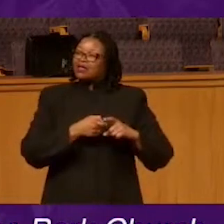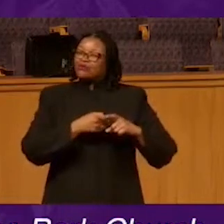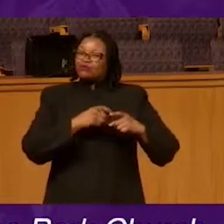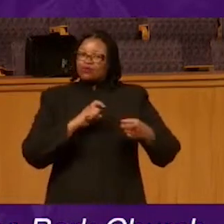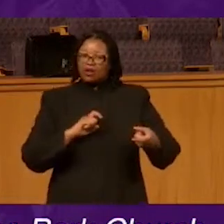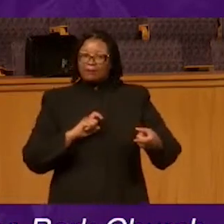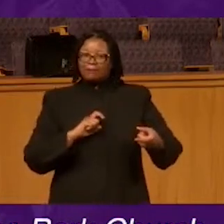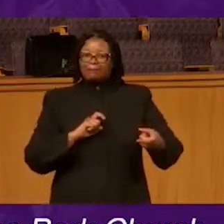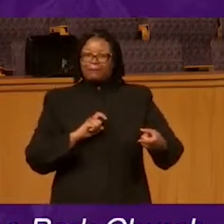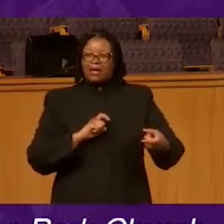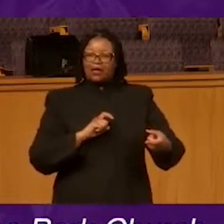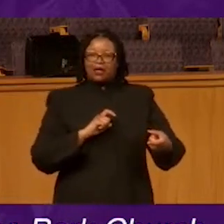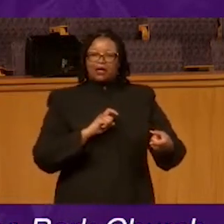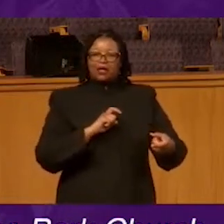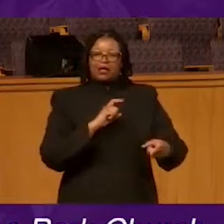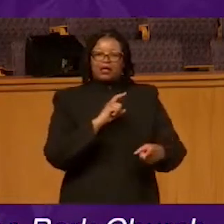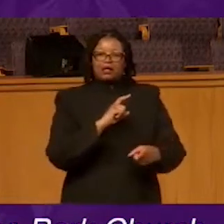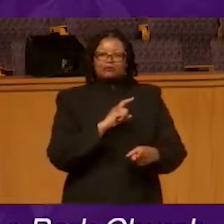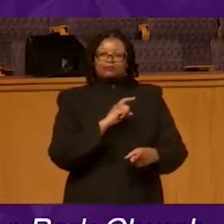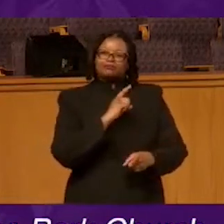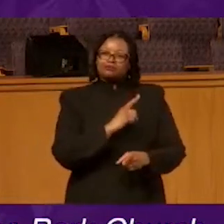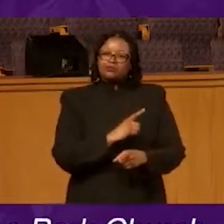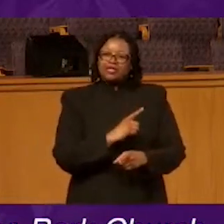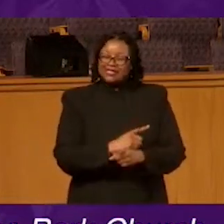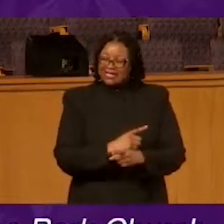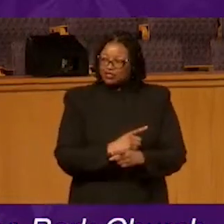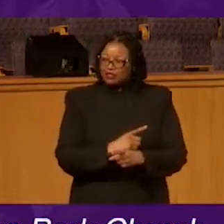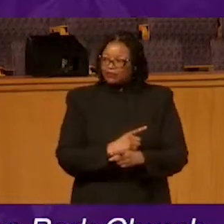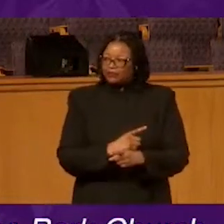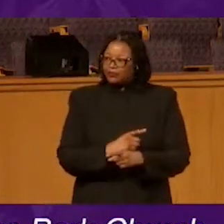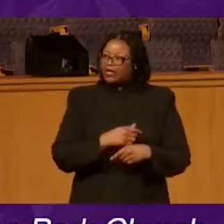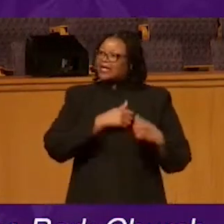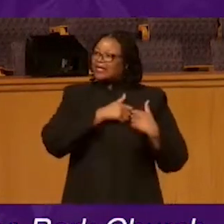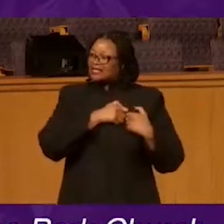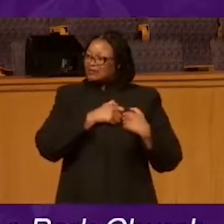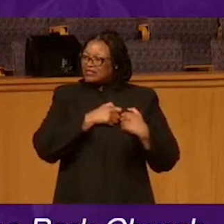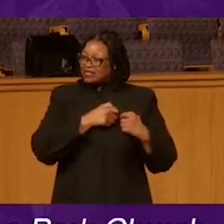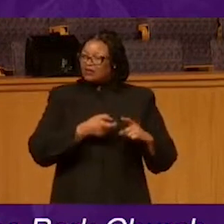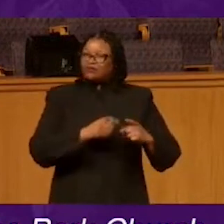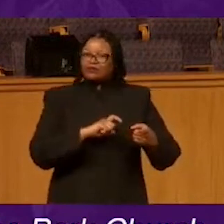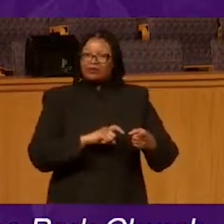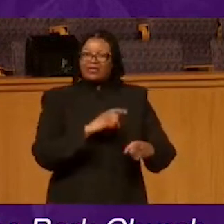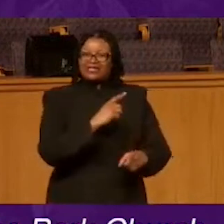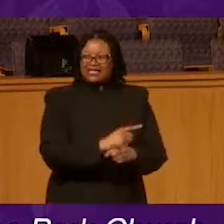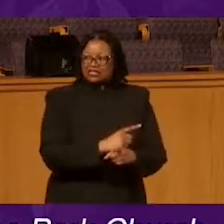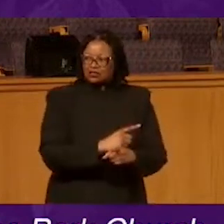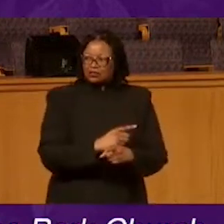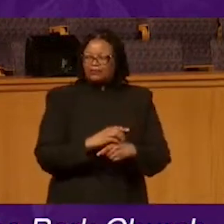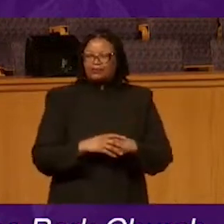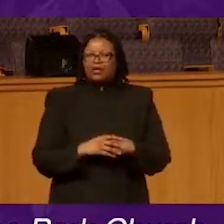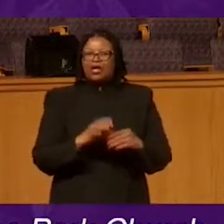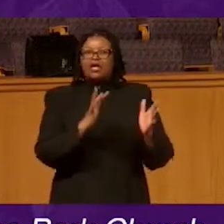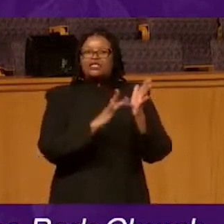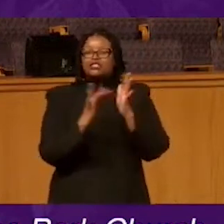intention. Intimacy from intention. Jesus is met with the message that his